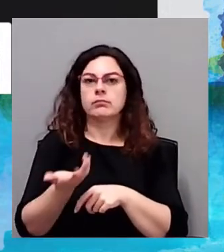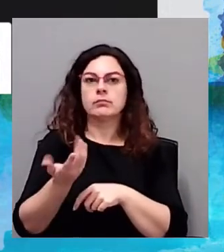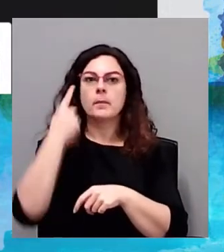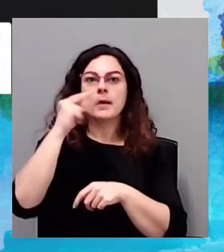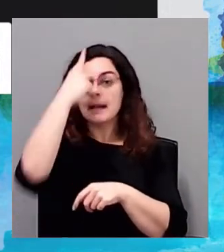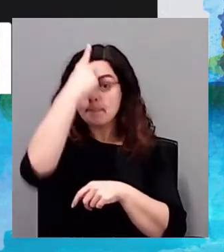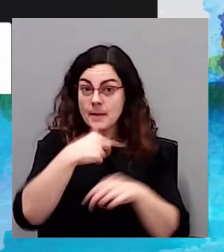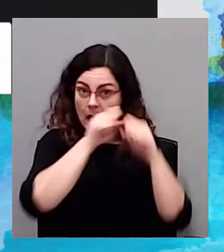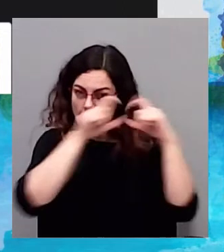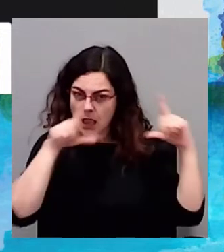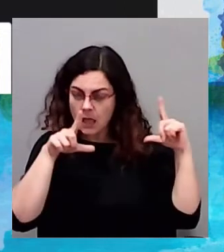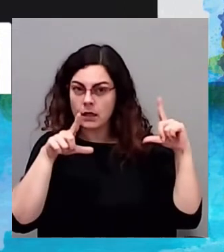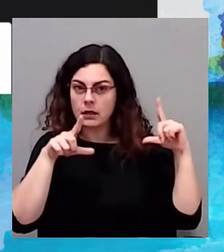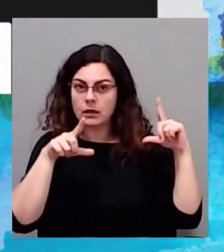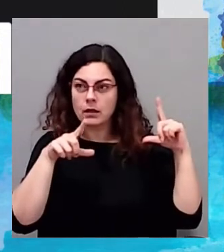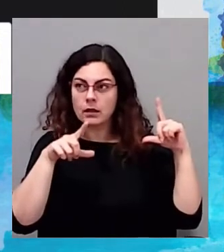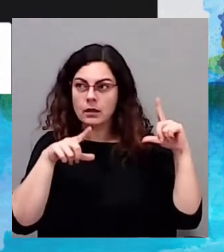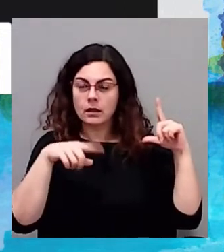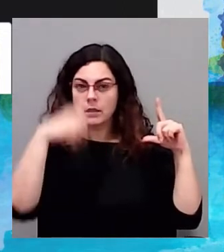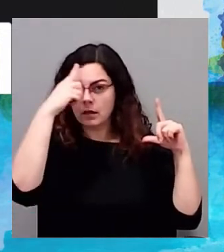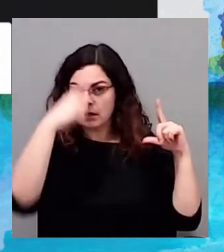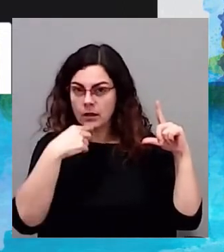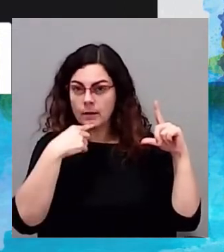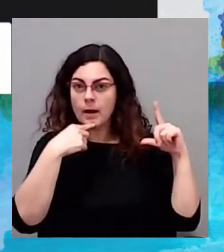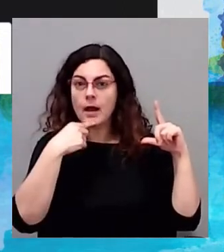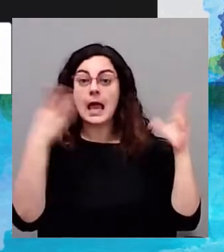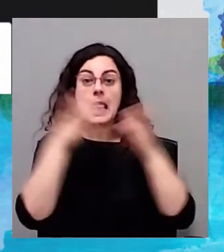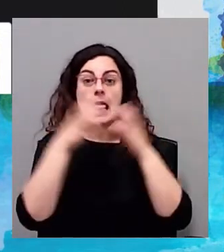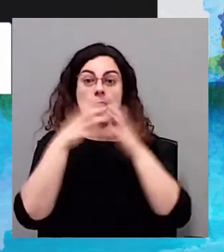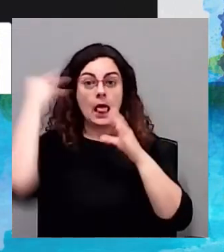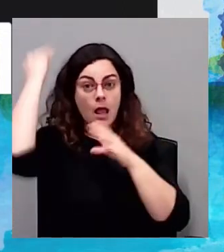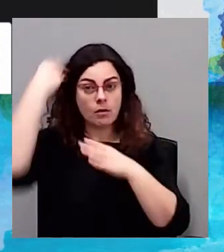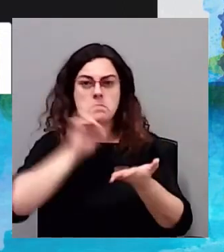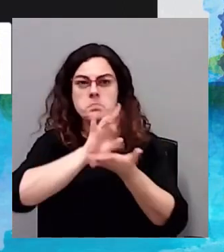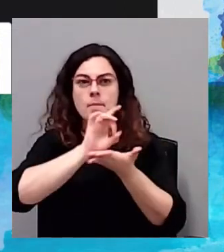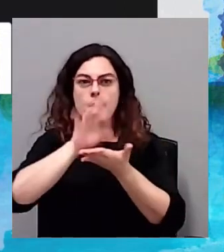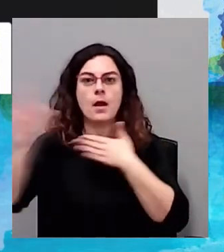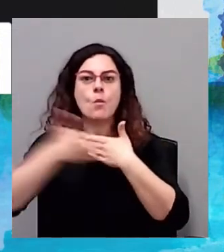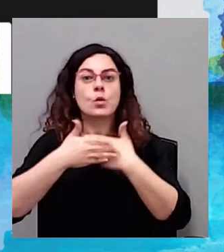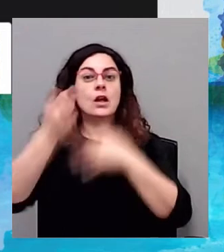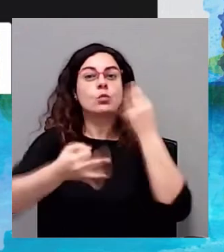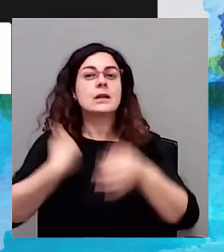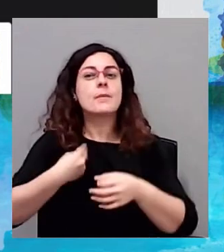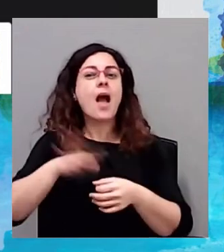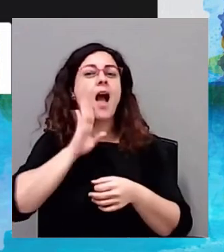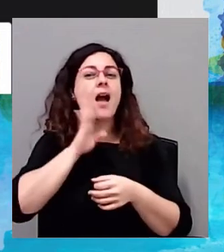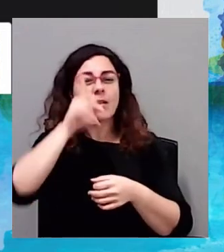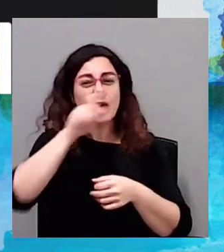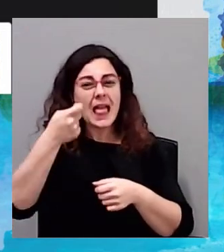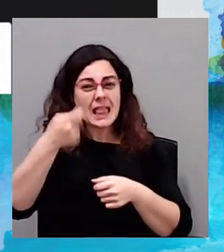at the image. The image shows the Moors being cast out of